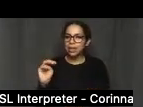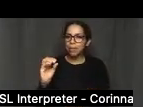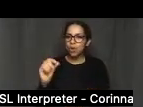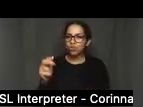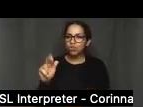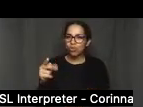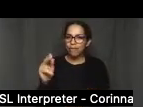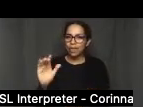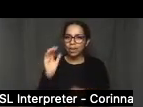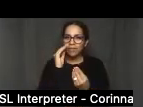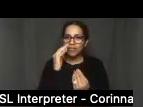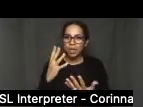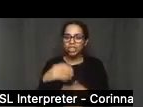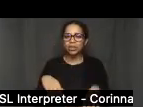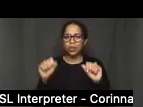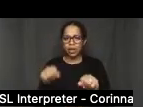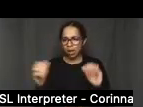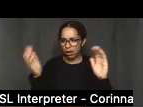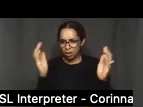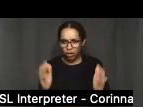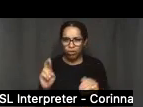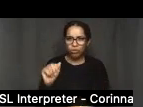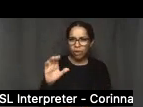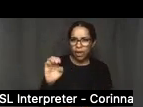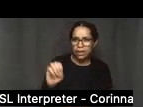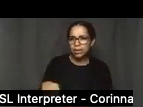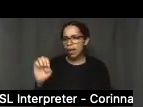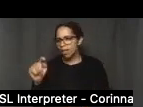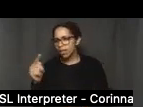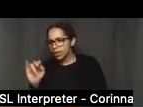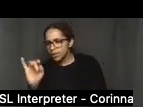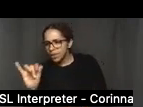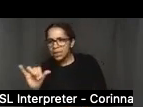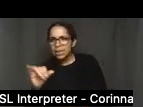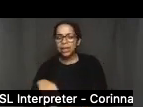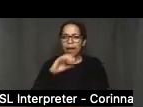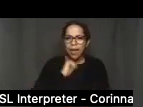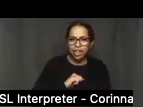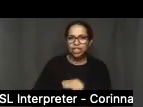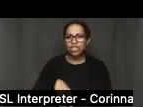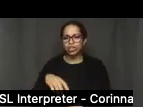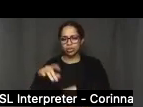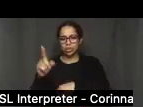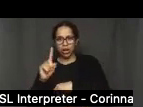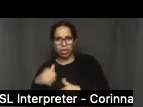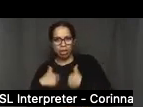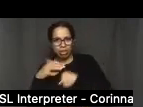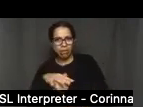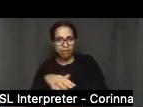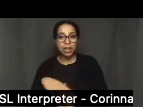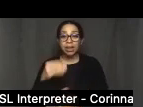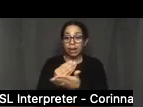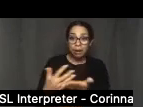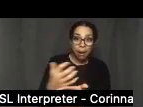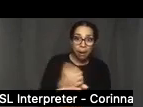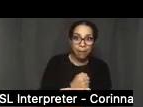do crosstabs on things like race and ethnicity, age, geography, and income. We're also going to show a couple of those